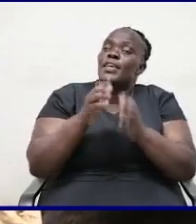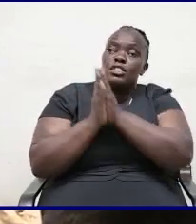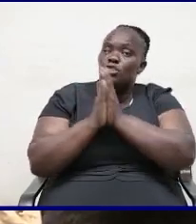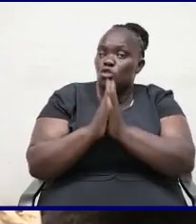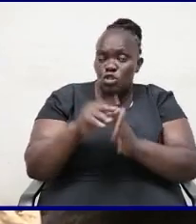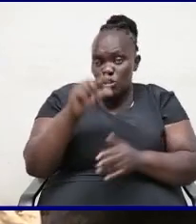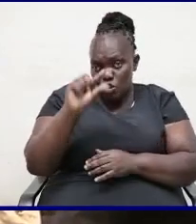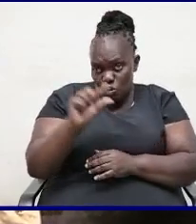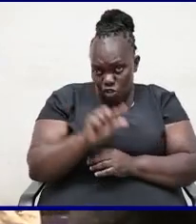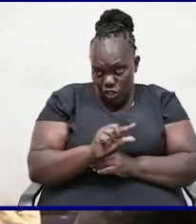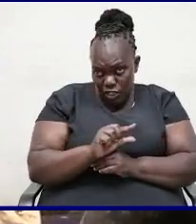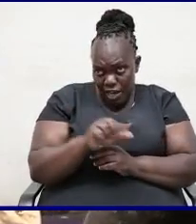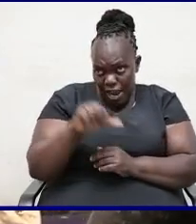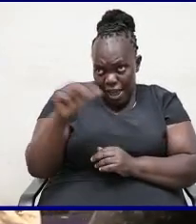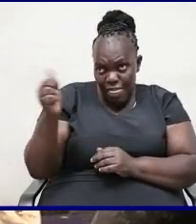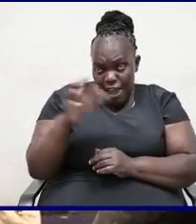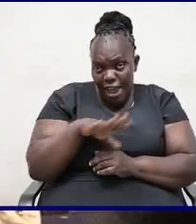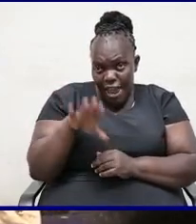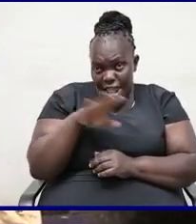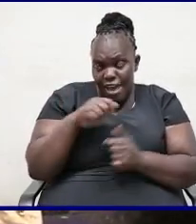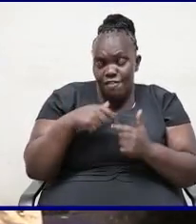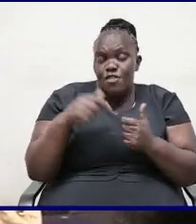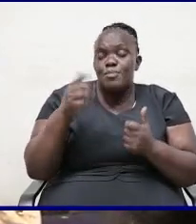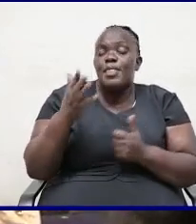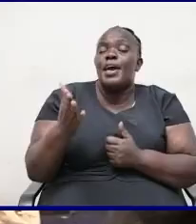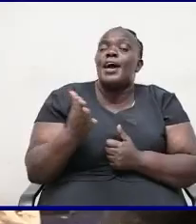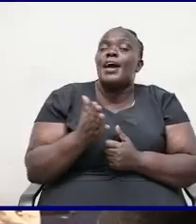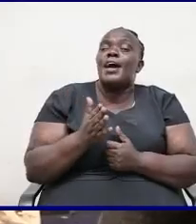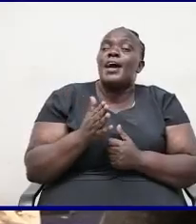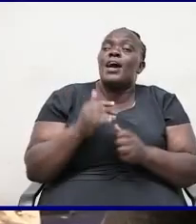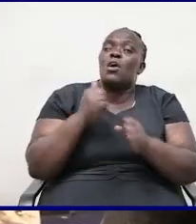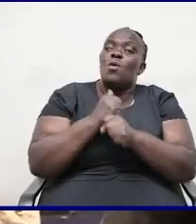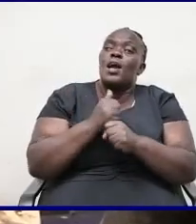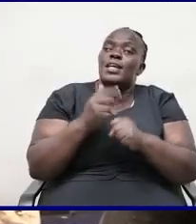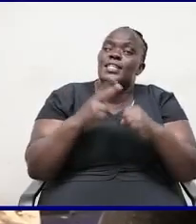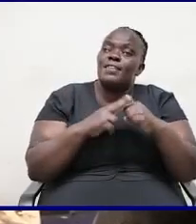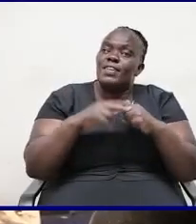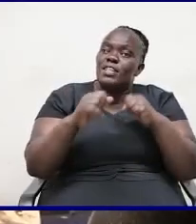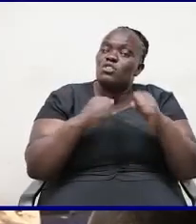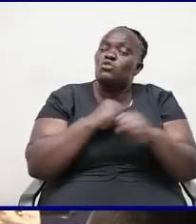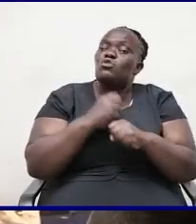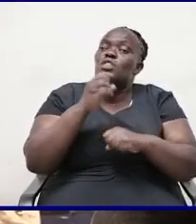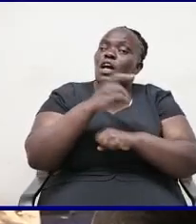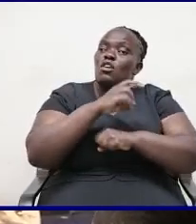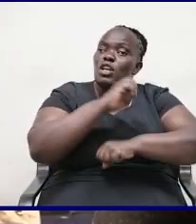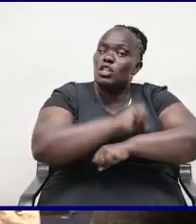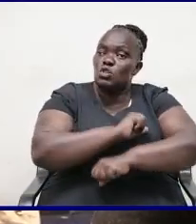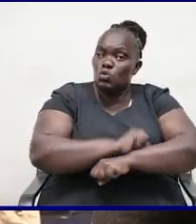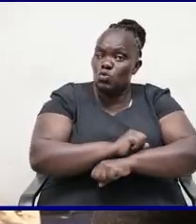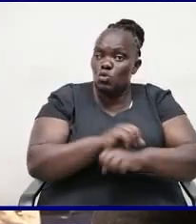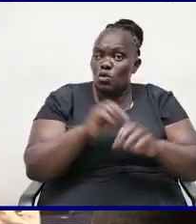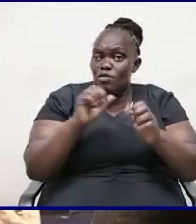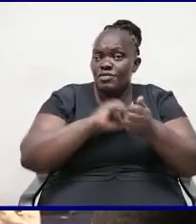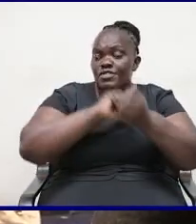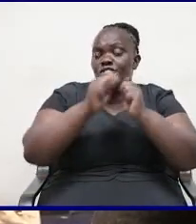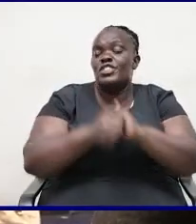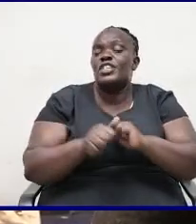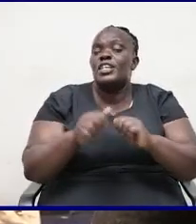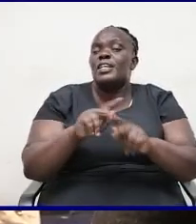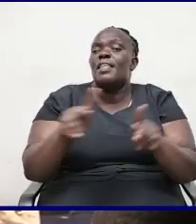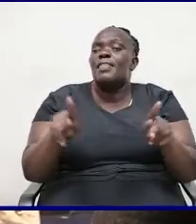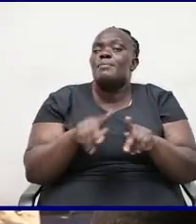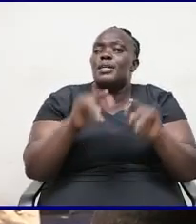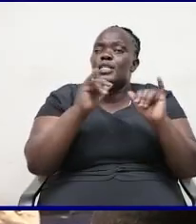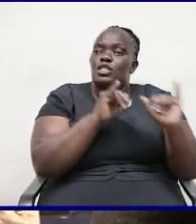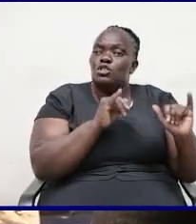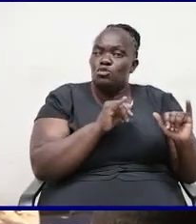so that we get time for the other areas. From there, after working for 7 years as a secondary school principal, of course, I was able to transform the place, put